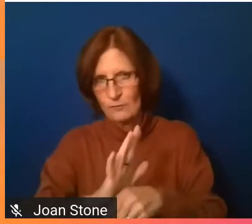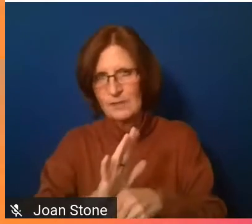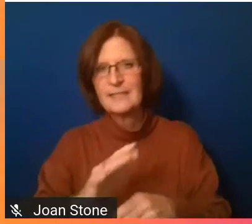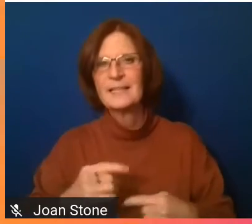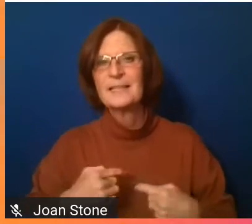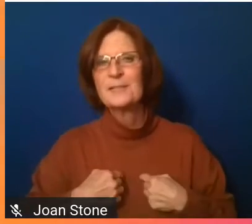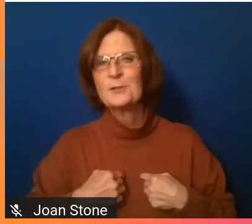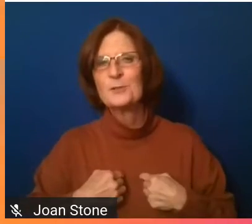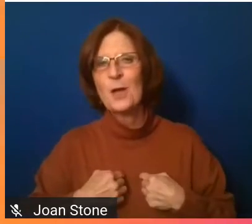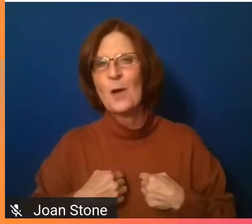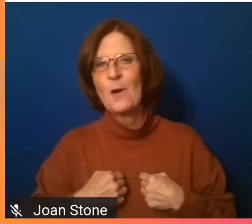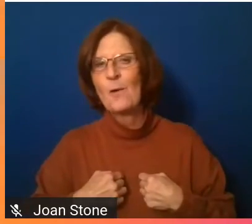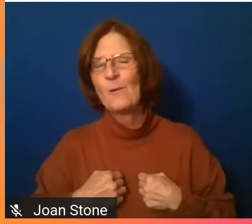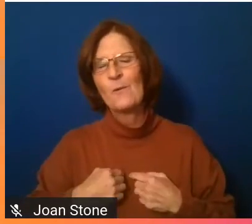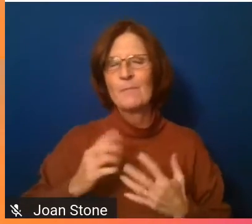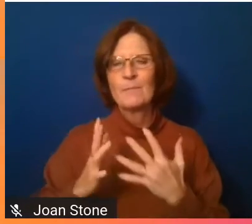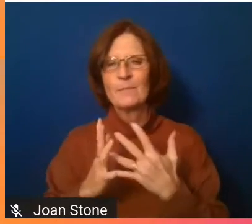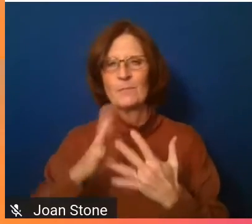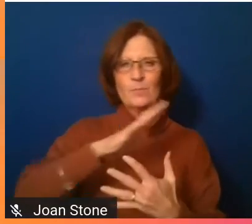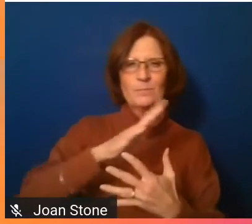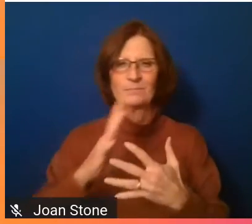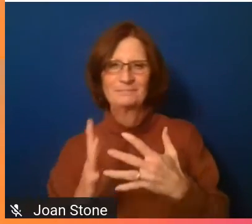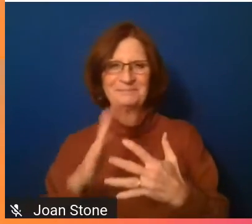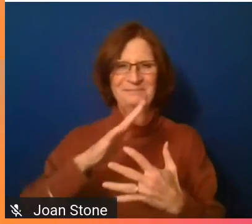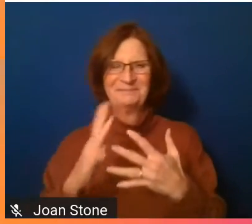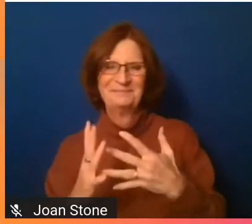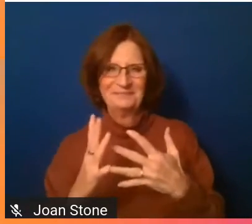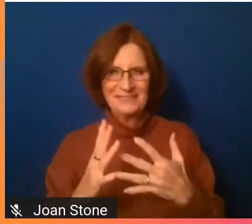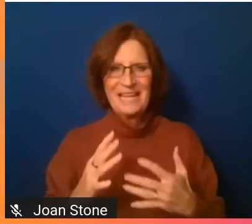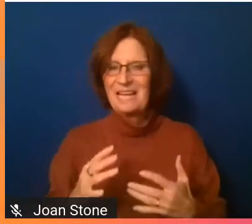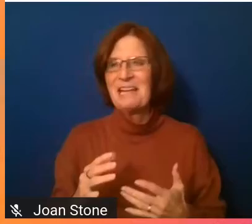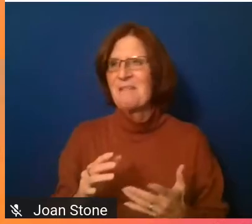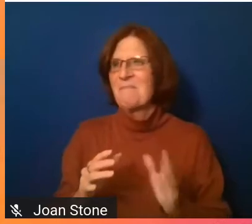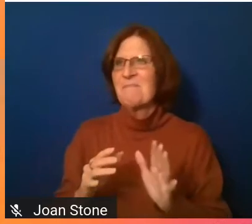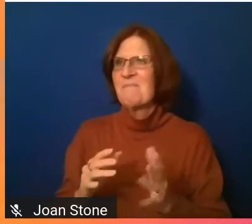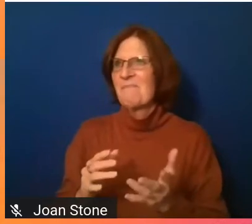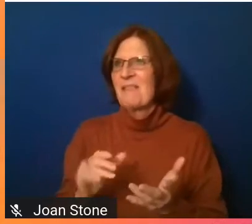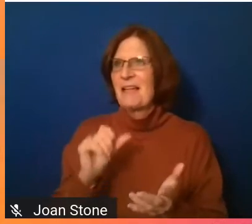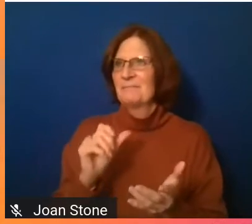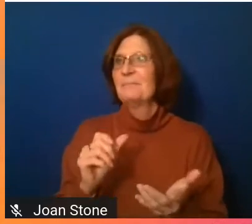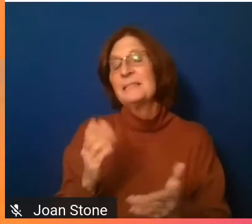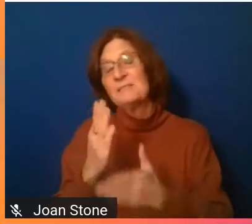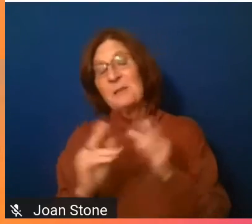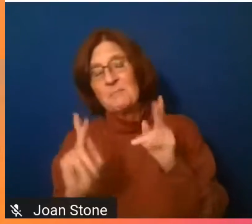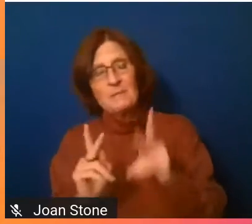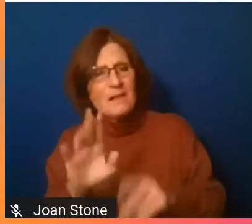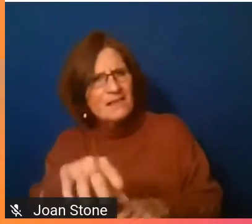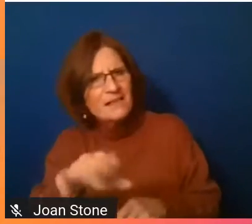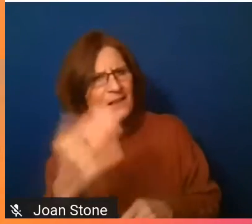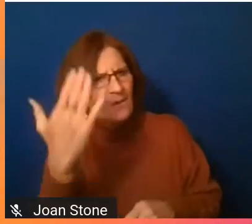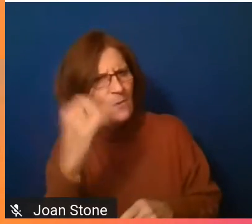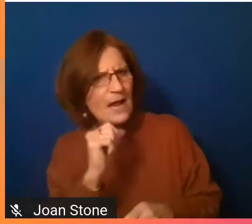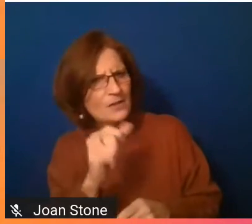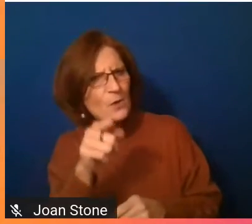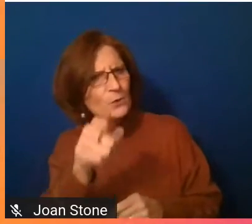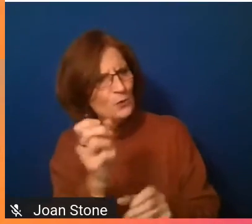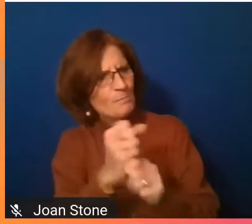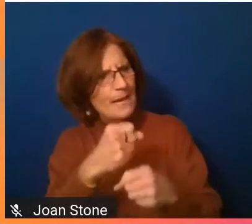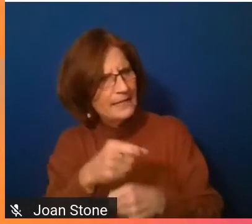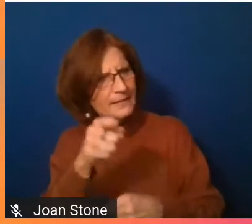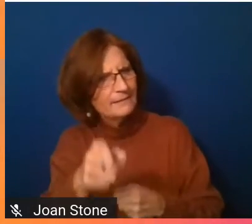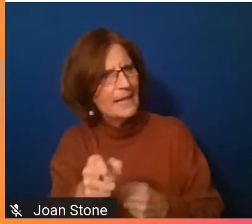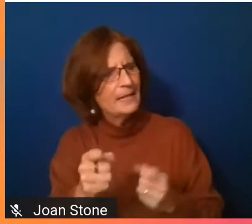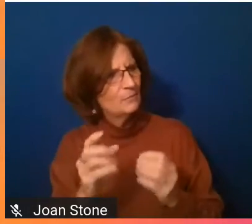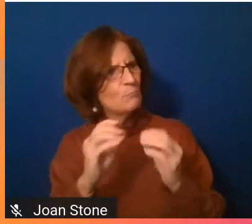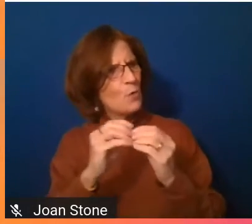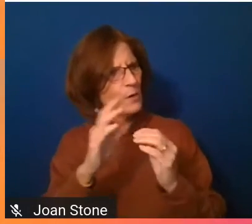I'm not top prioritizing this series now. But some people have asked me if there's